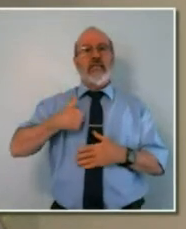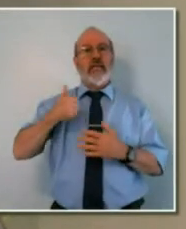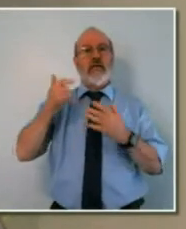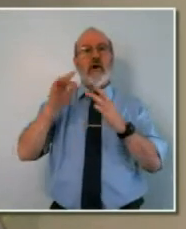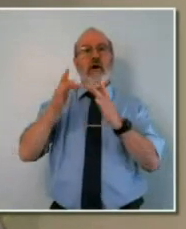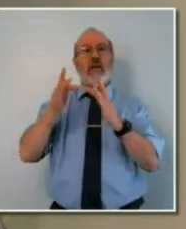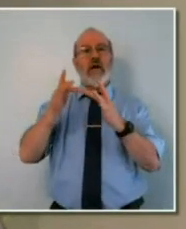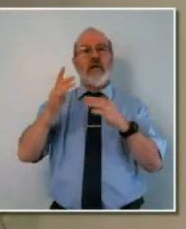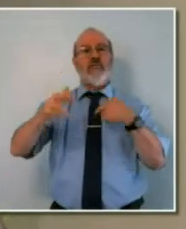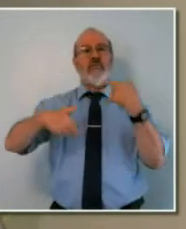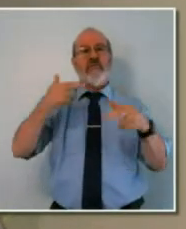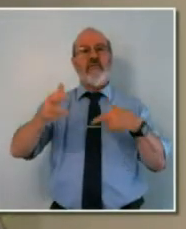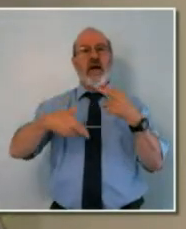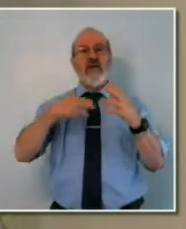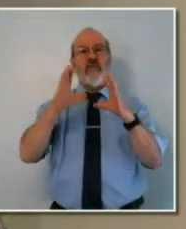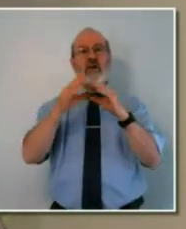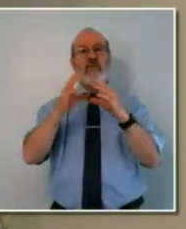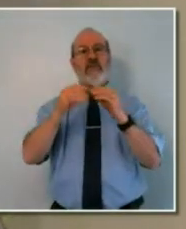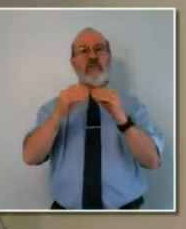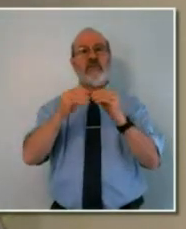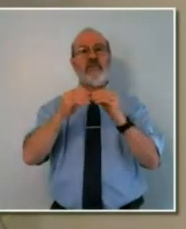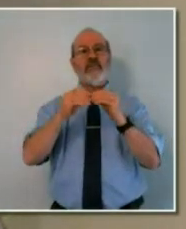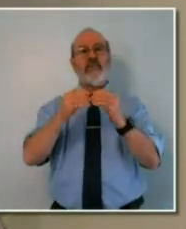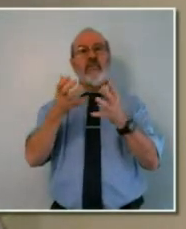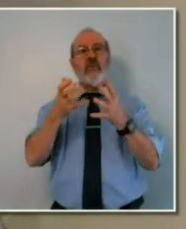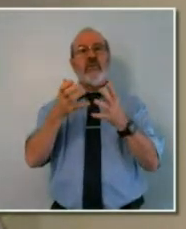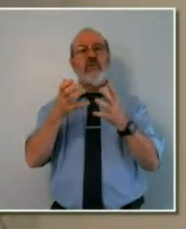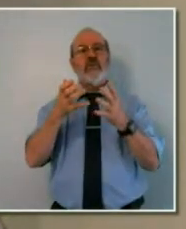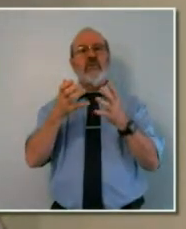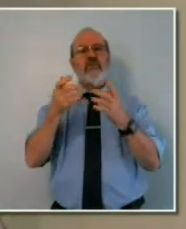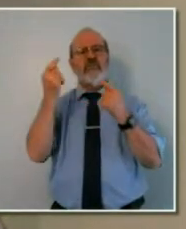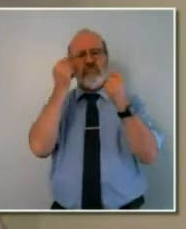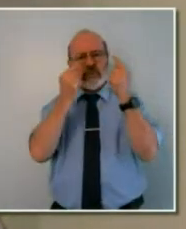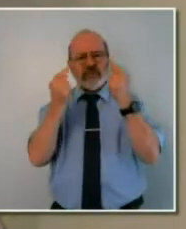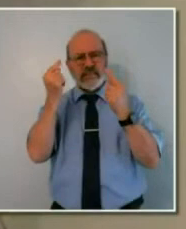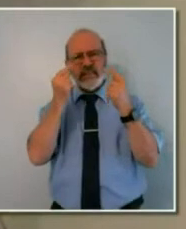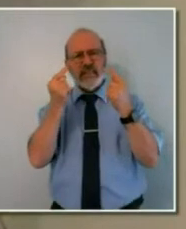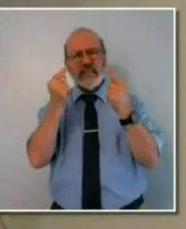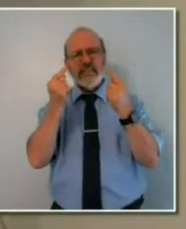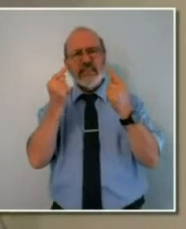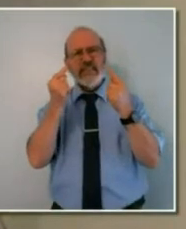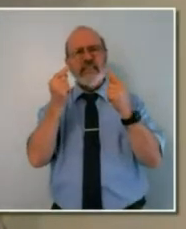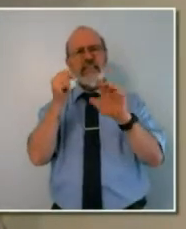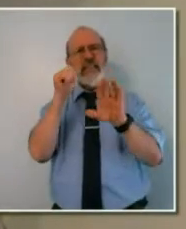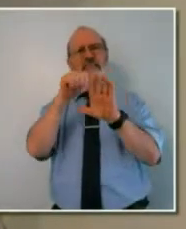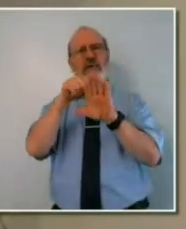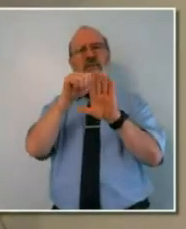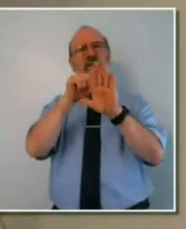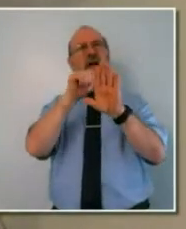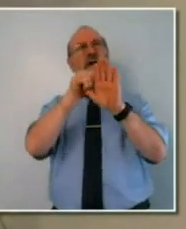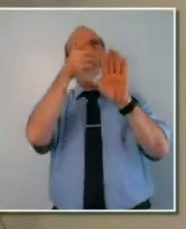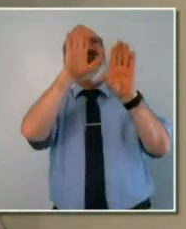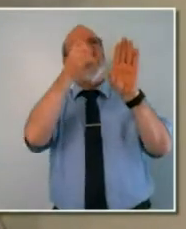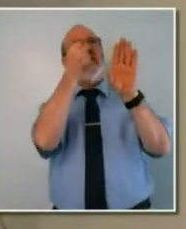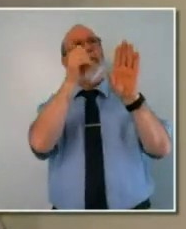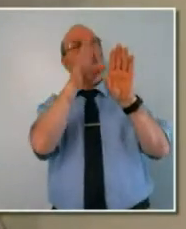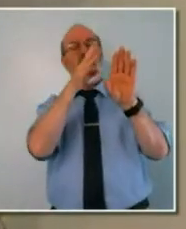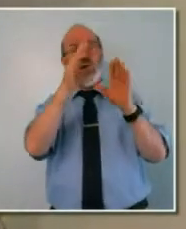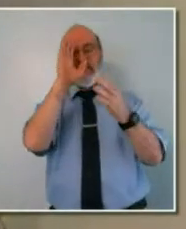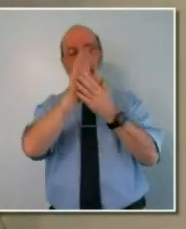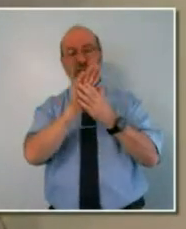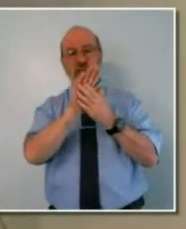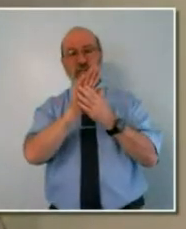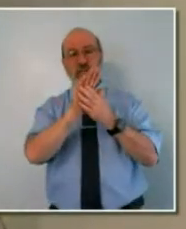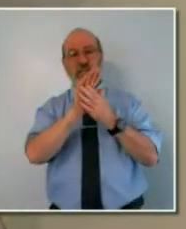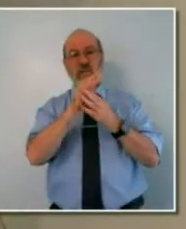revival conference, I want you to be thinking about knocking on God's door. That's where I believe you need to be, and that's where